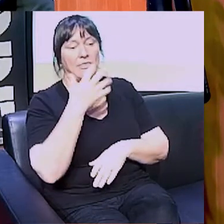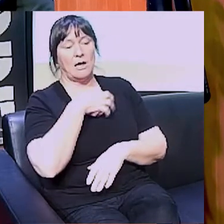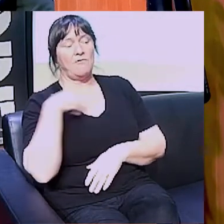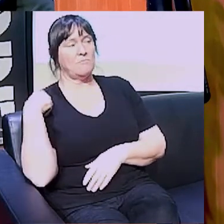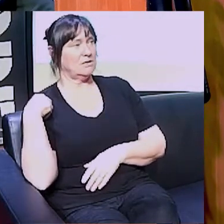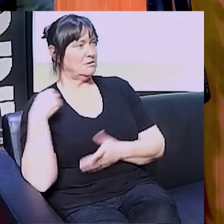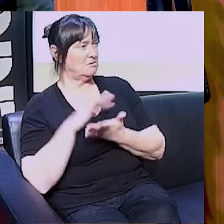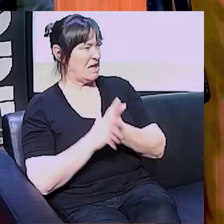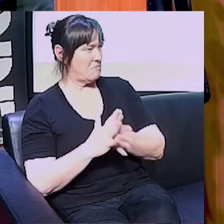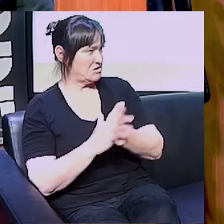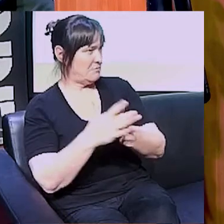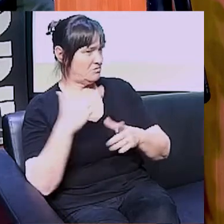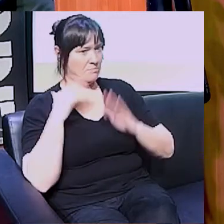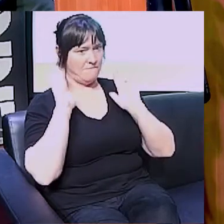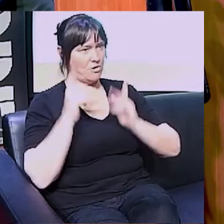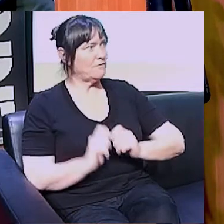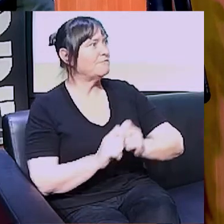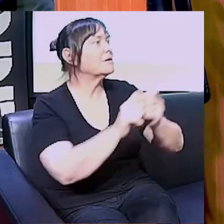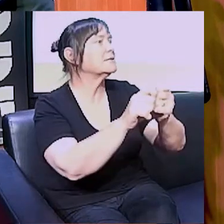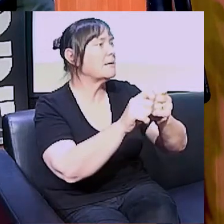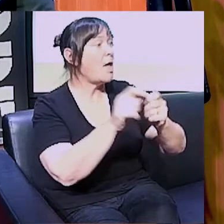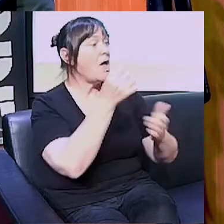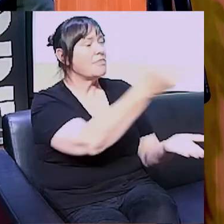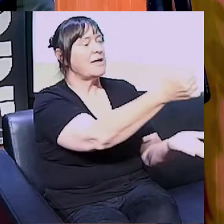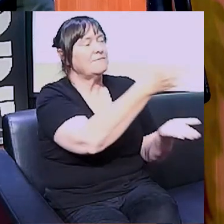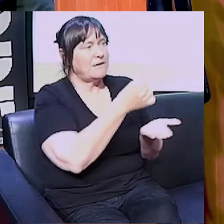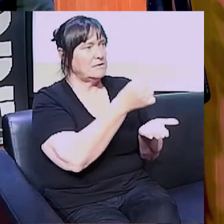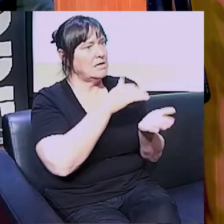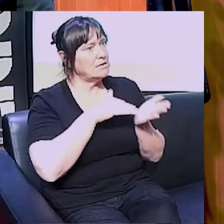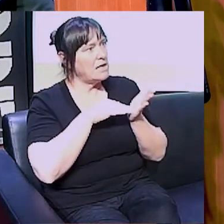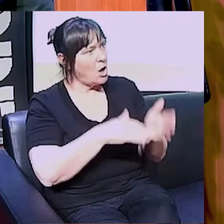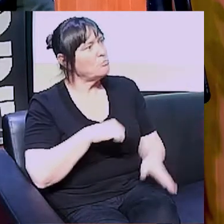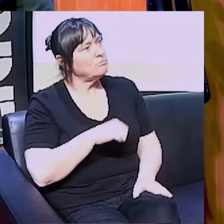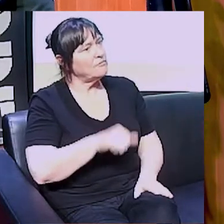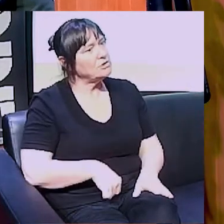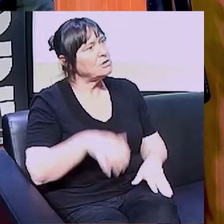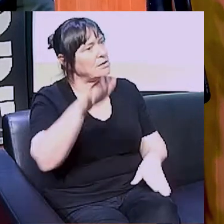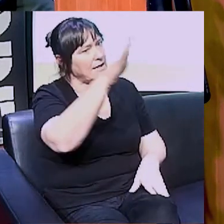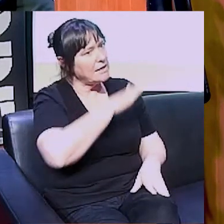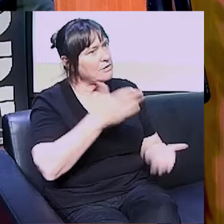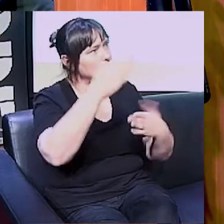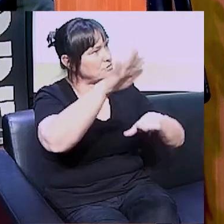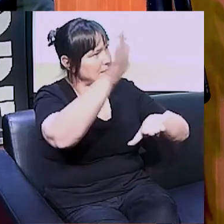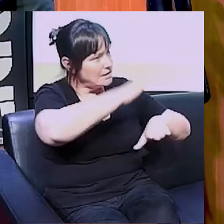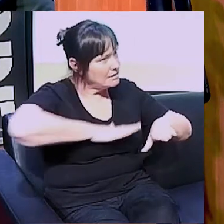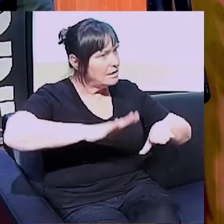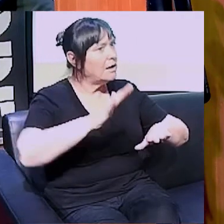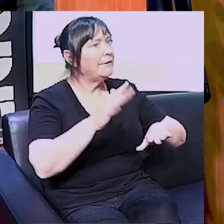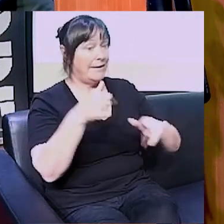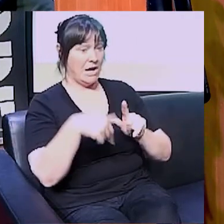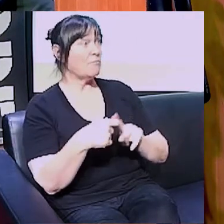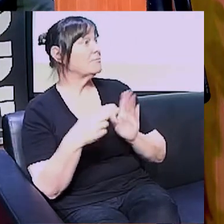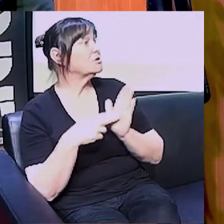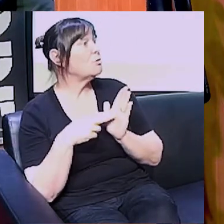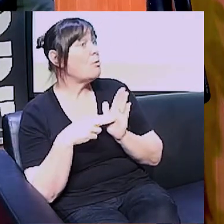has revitalised the provinces, revitalised the regions. Here we are sitting here. We know the transport hub, what's coming, et cetera, et cetera.